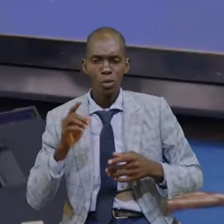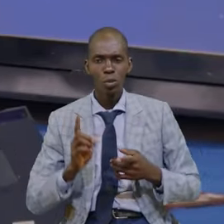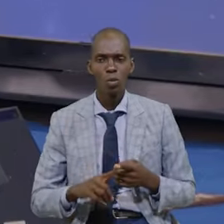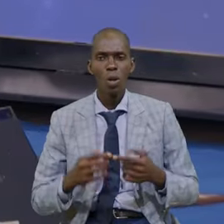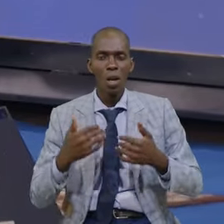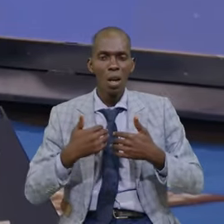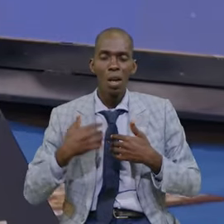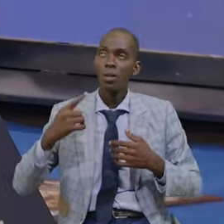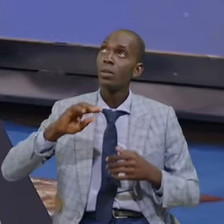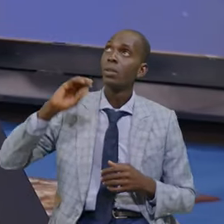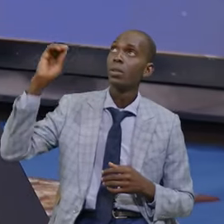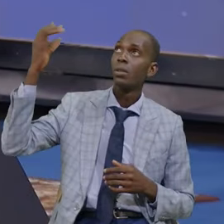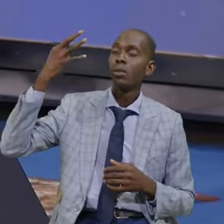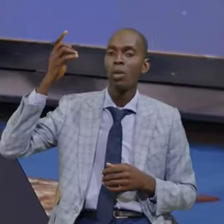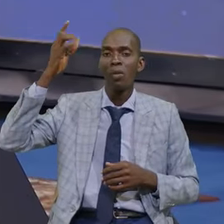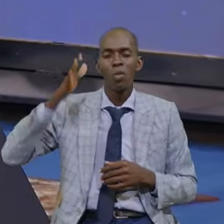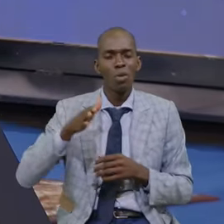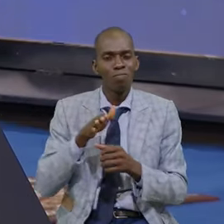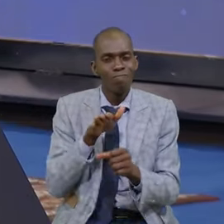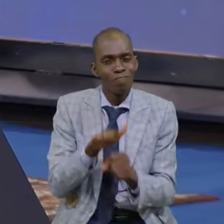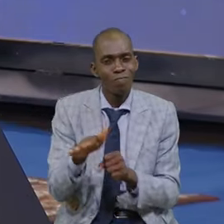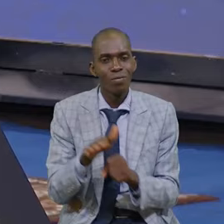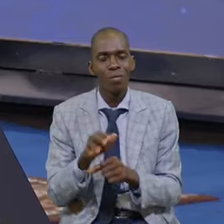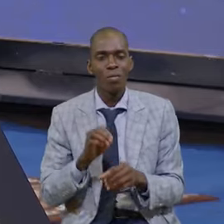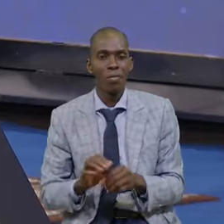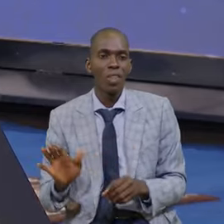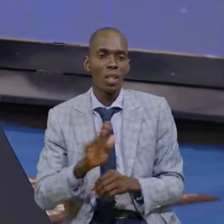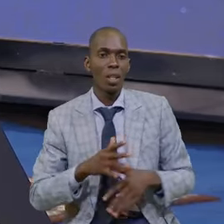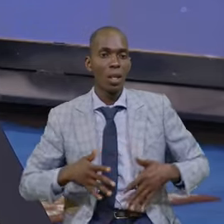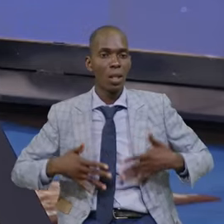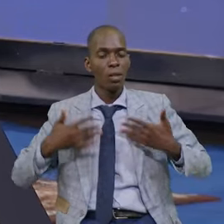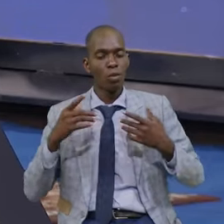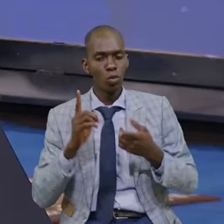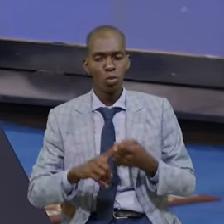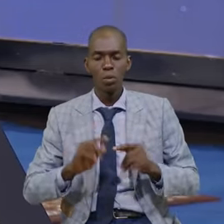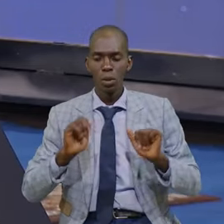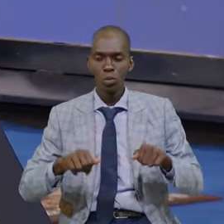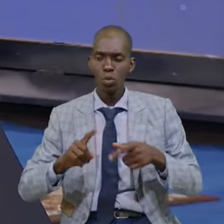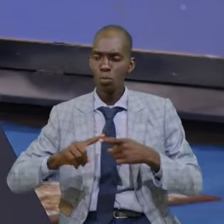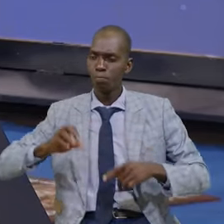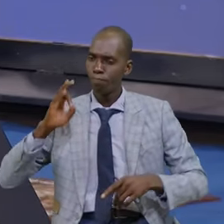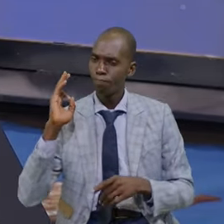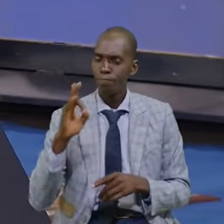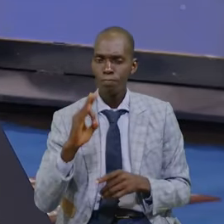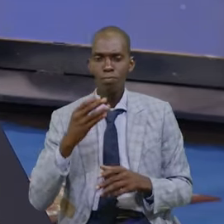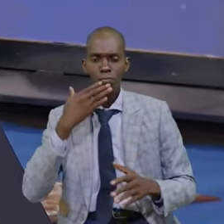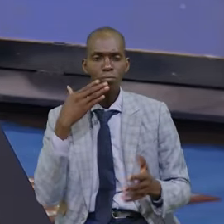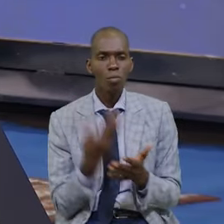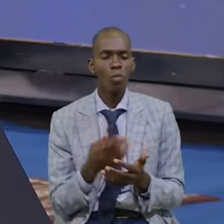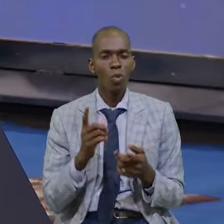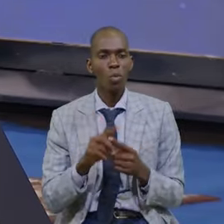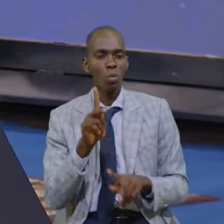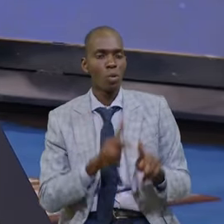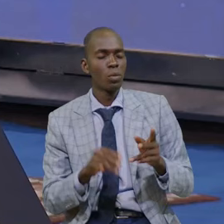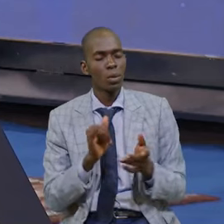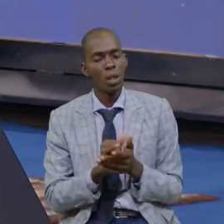of God sufficient in their lives to minister life to the people who are dying. Don't